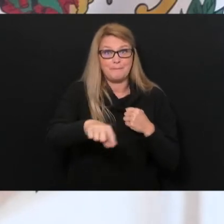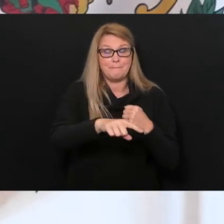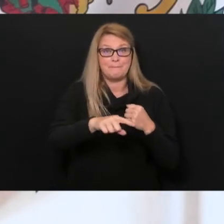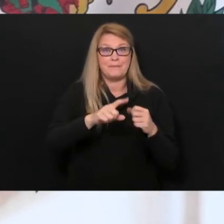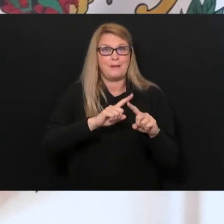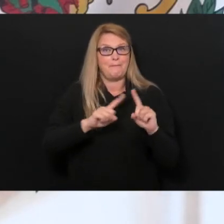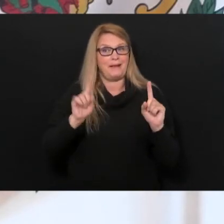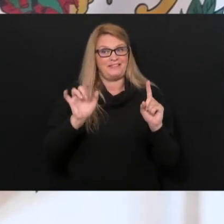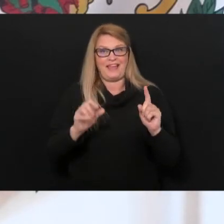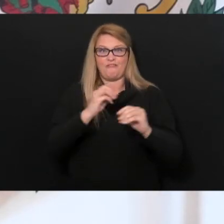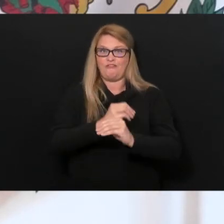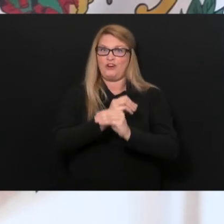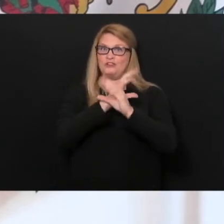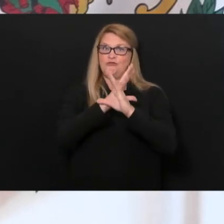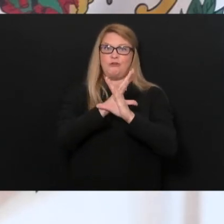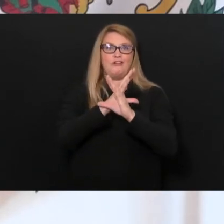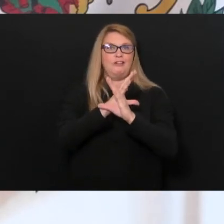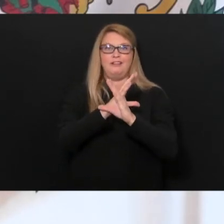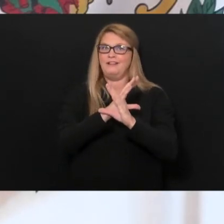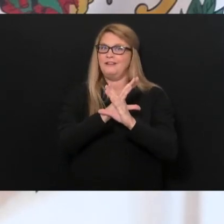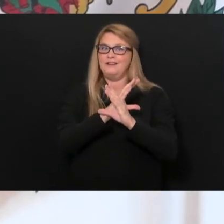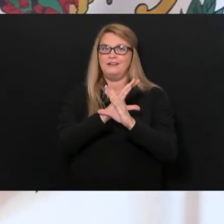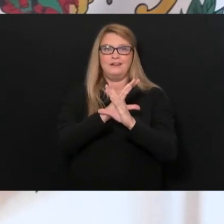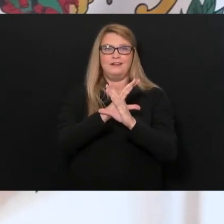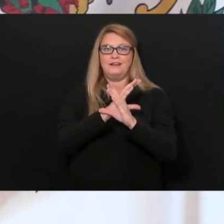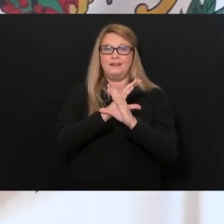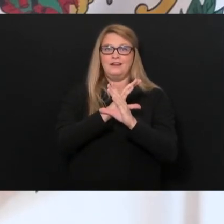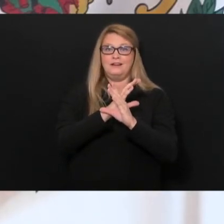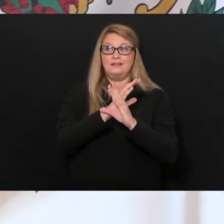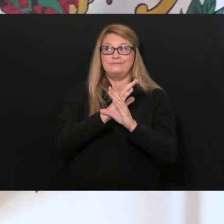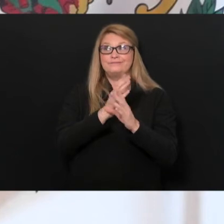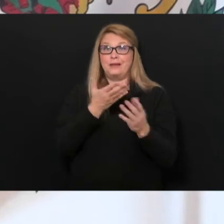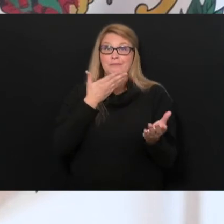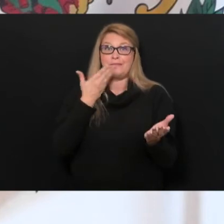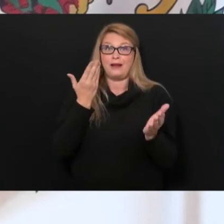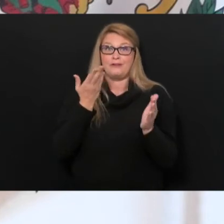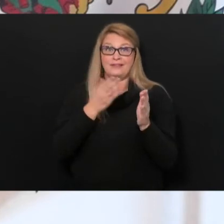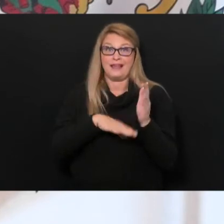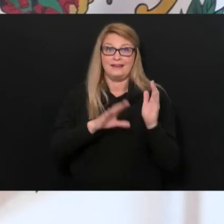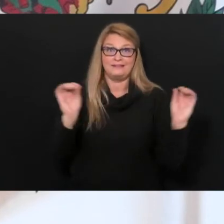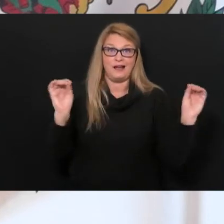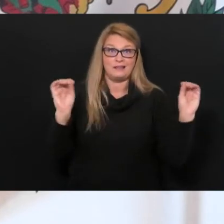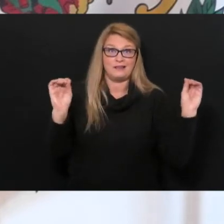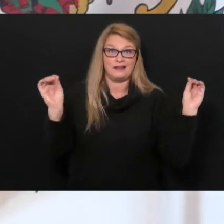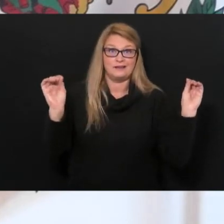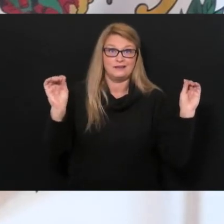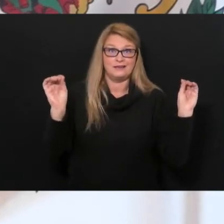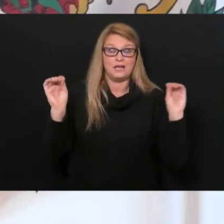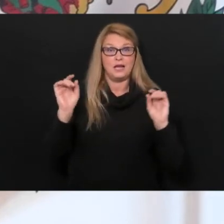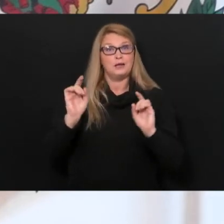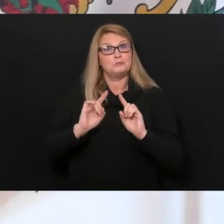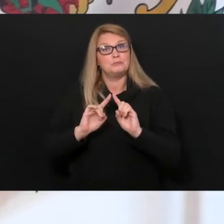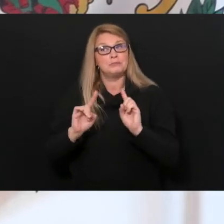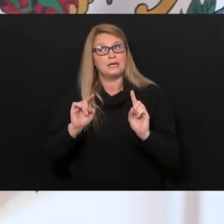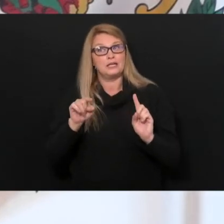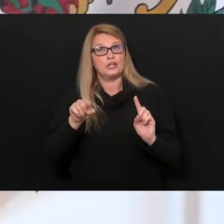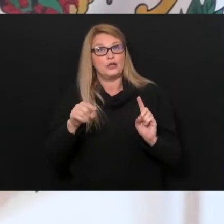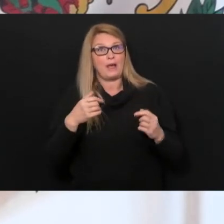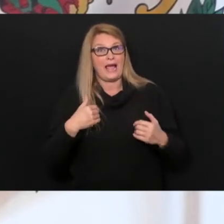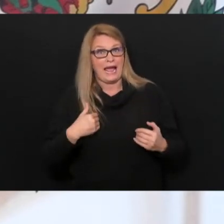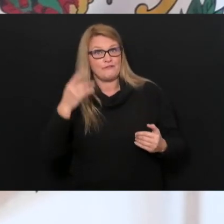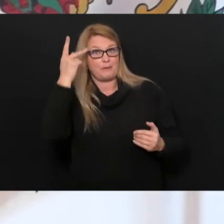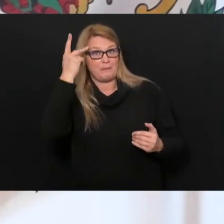virtual concept is better than nothing. And really and truly, if you happen to have parents that